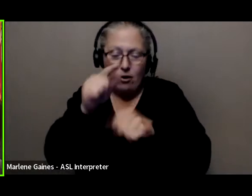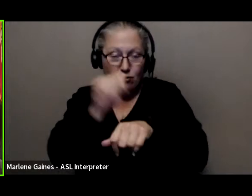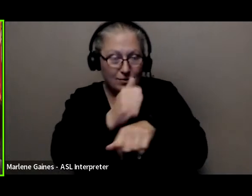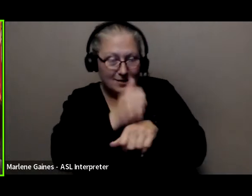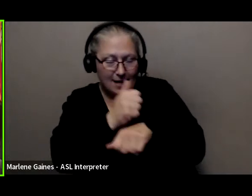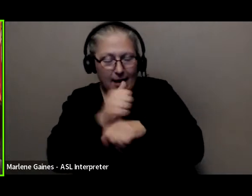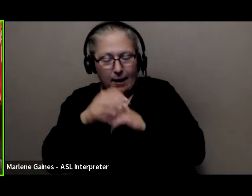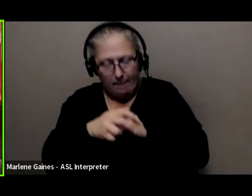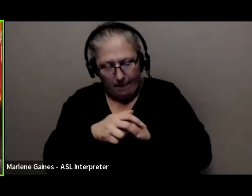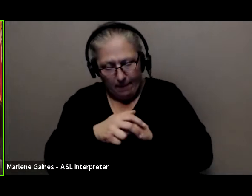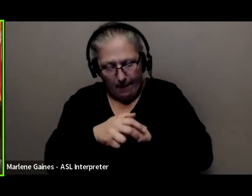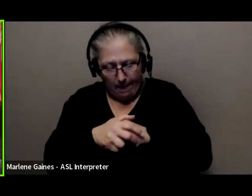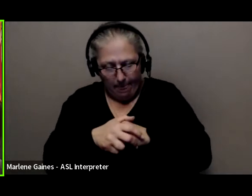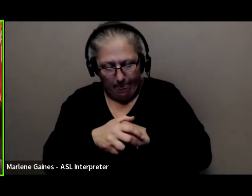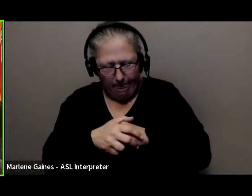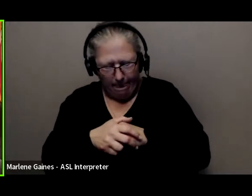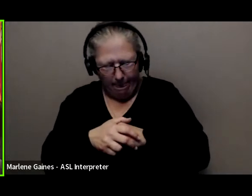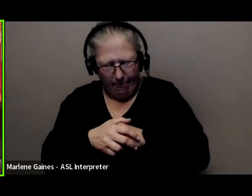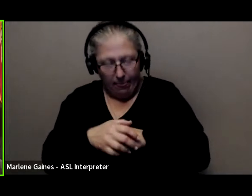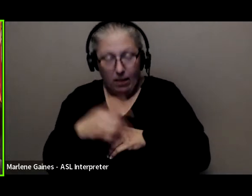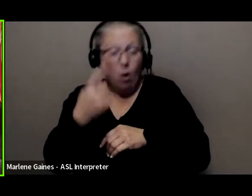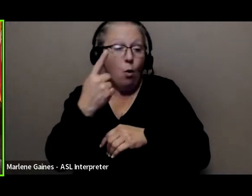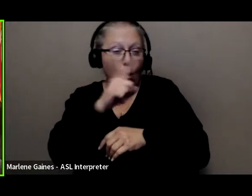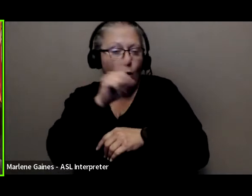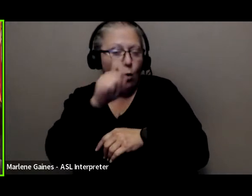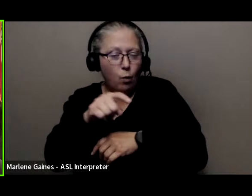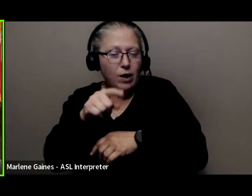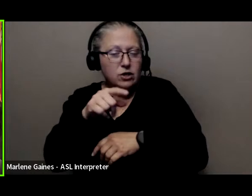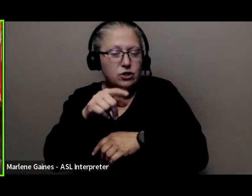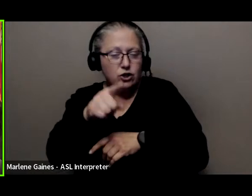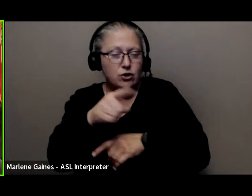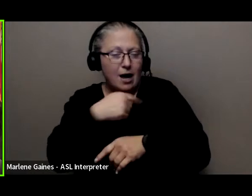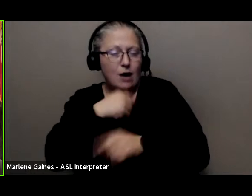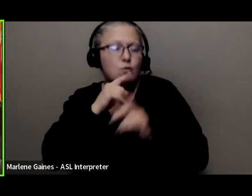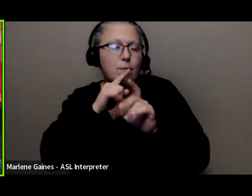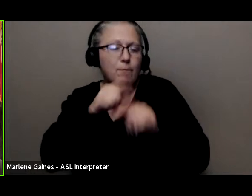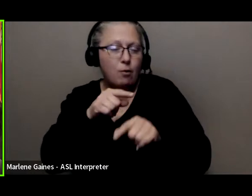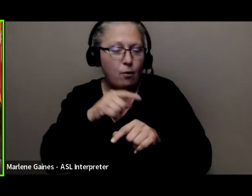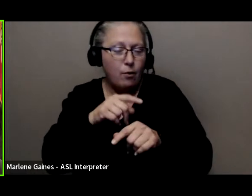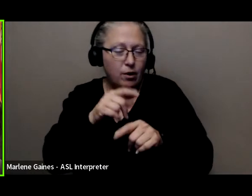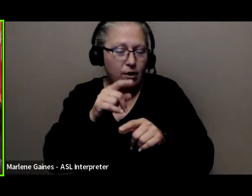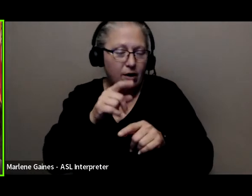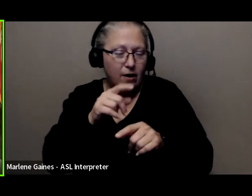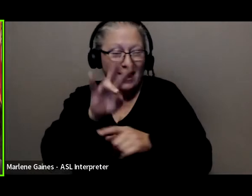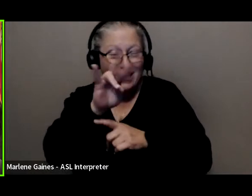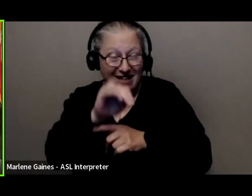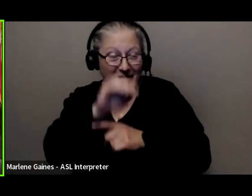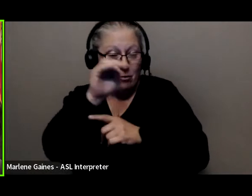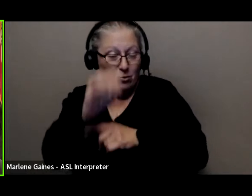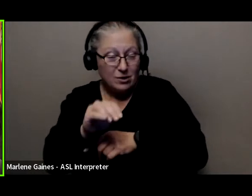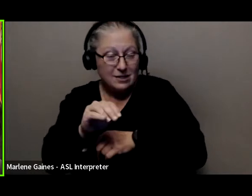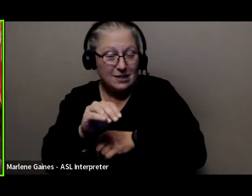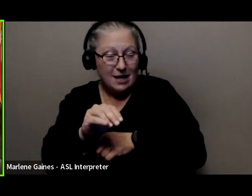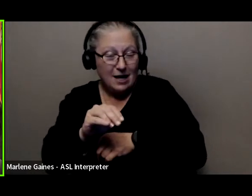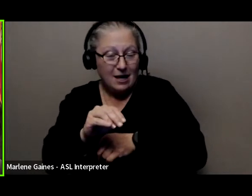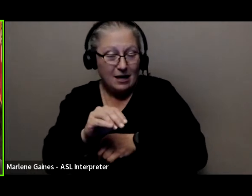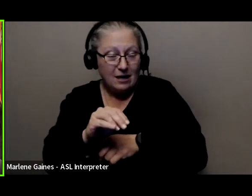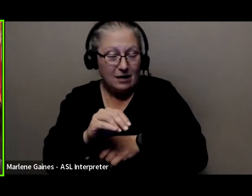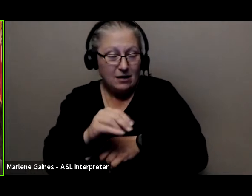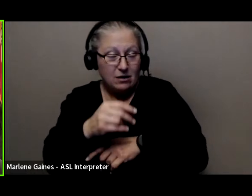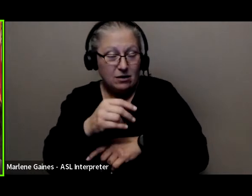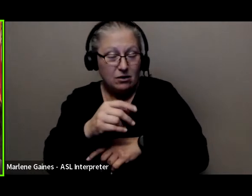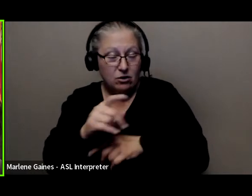up. One of the questions I did have, you had a report, like you were reporting out that 70% went,